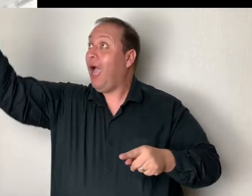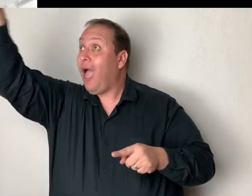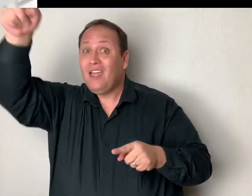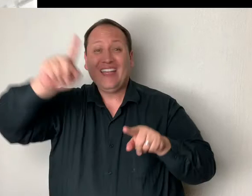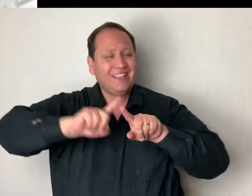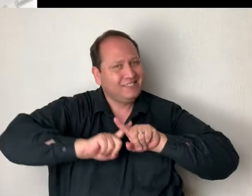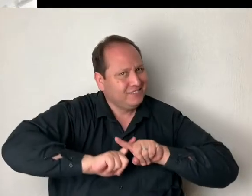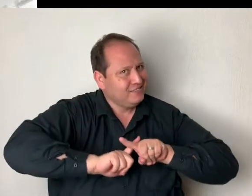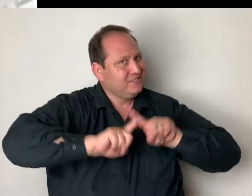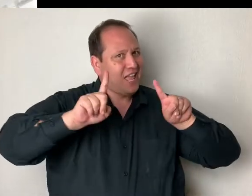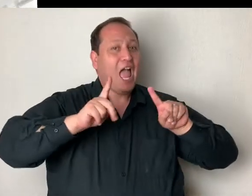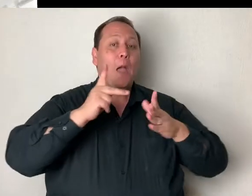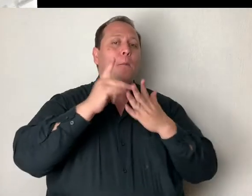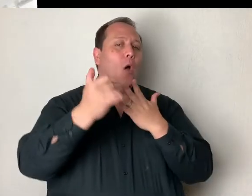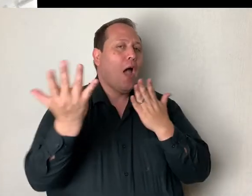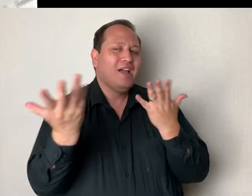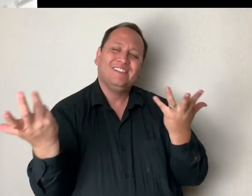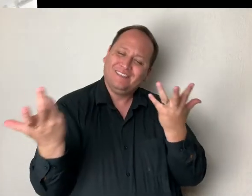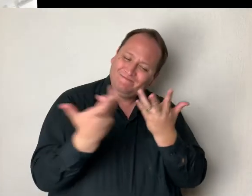can be done.